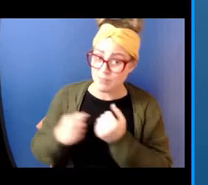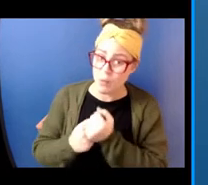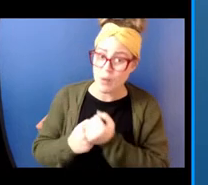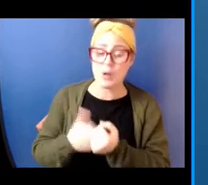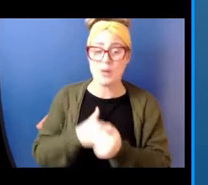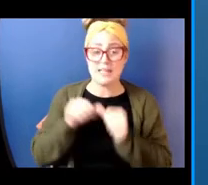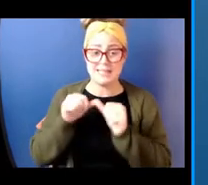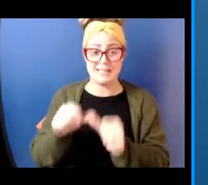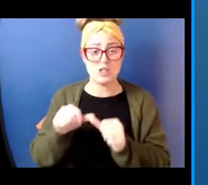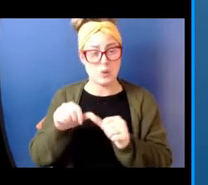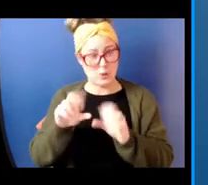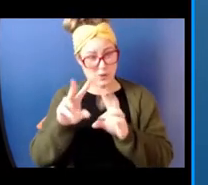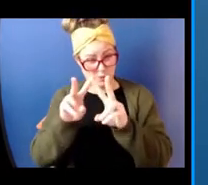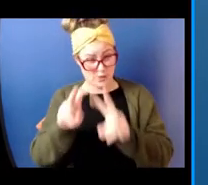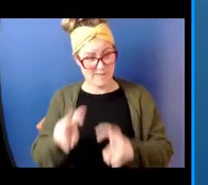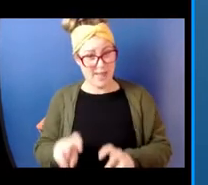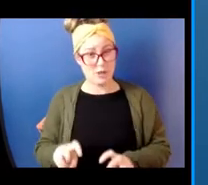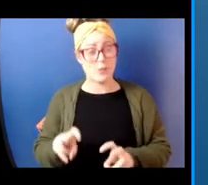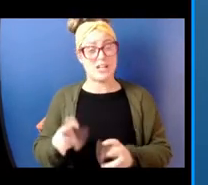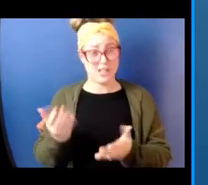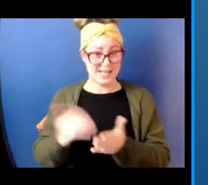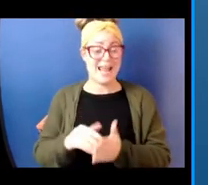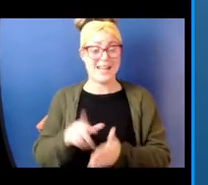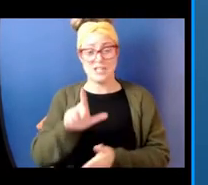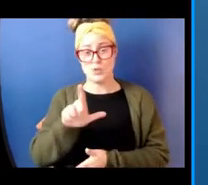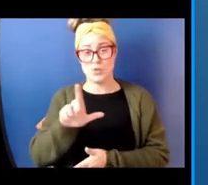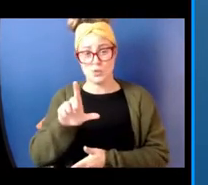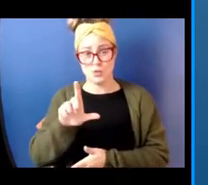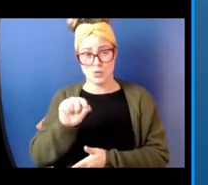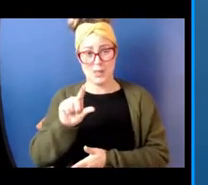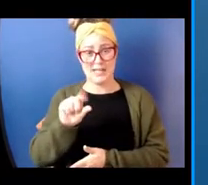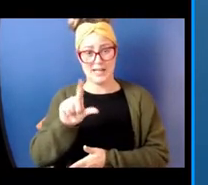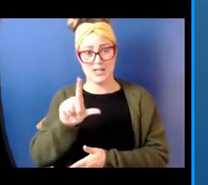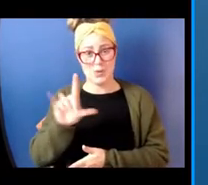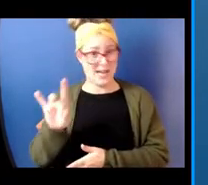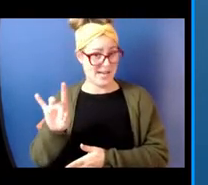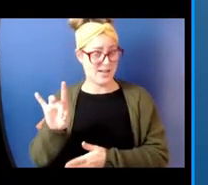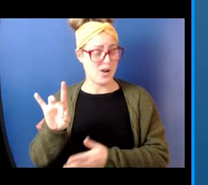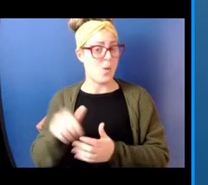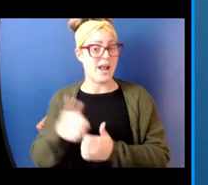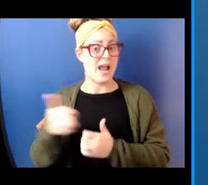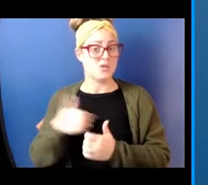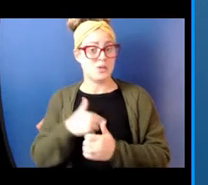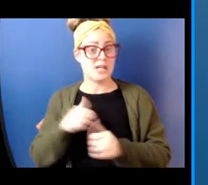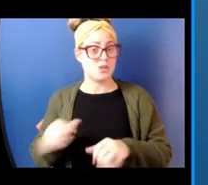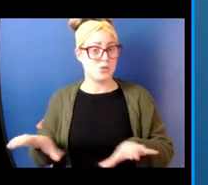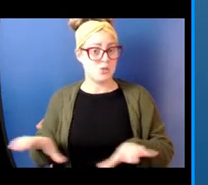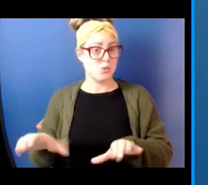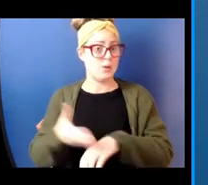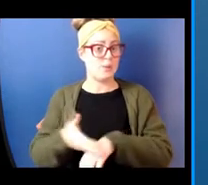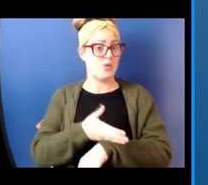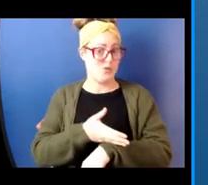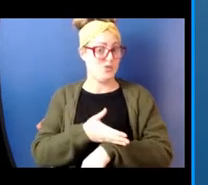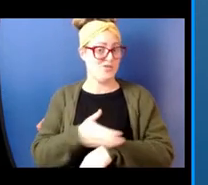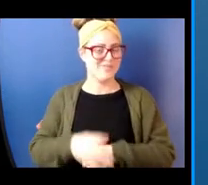2028 as a means to what else can we do for the country with this lineup so we are finally putting I think the commitments of what